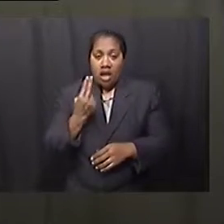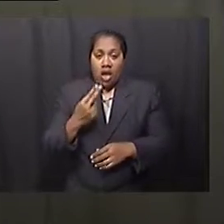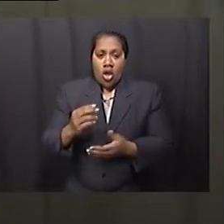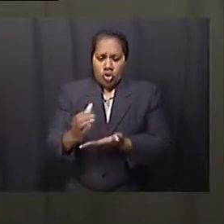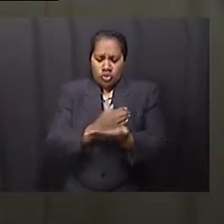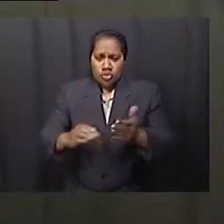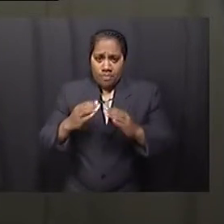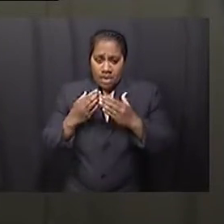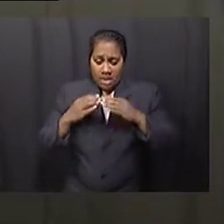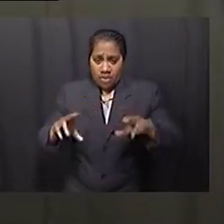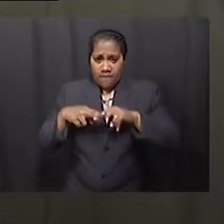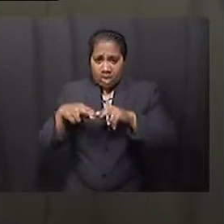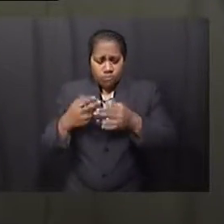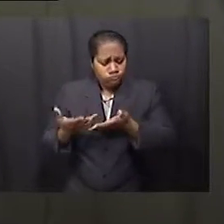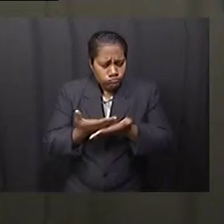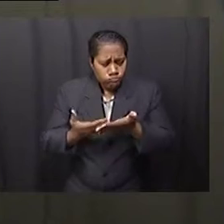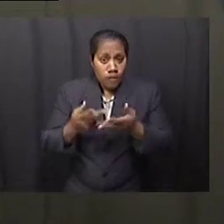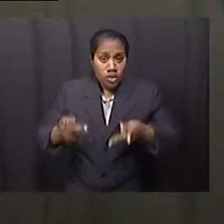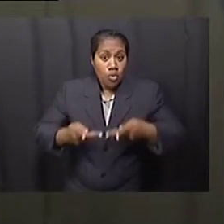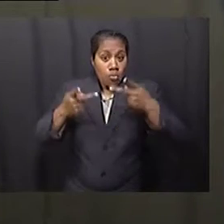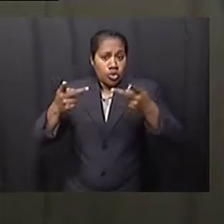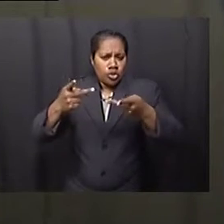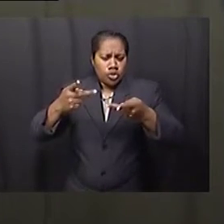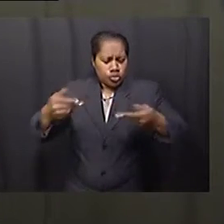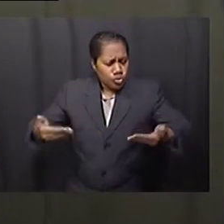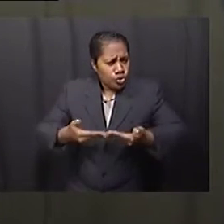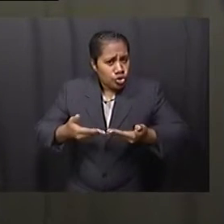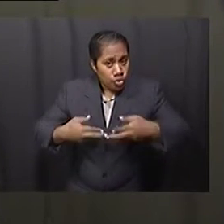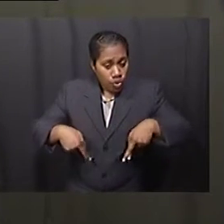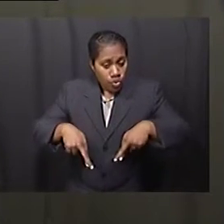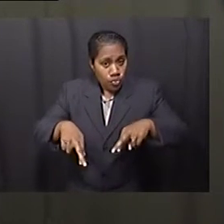Consumer Council of Fiji wants more consultation over the proposal to